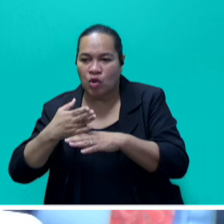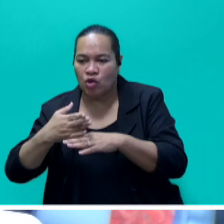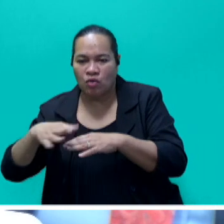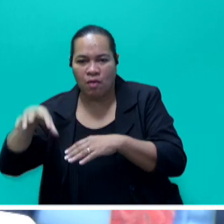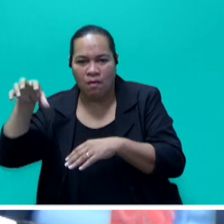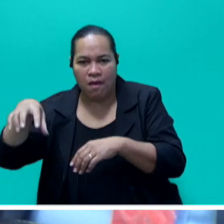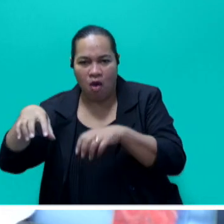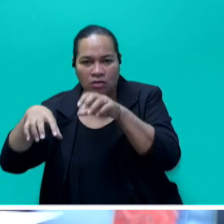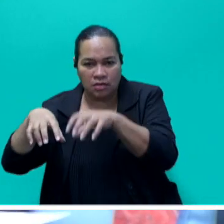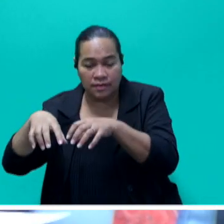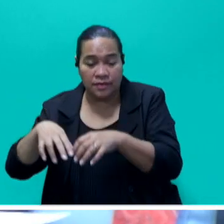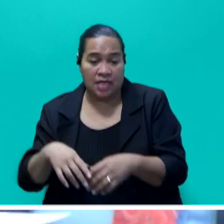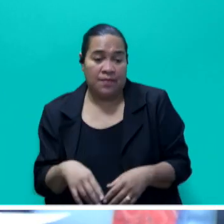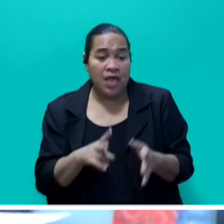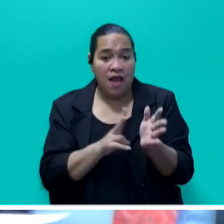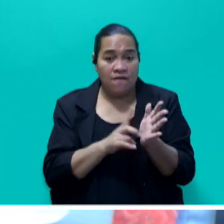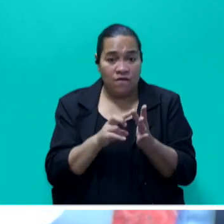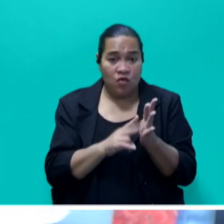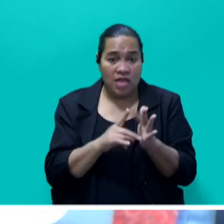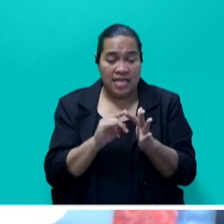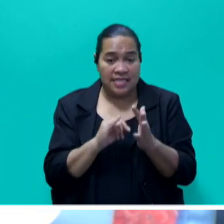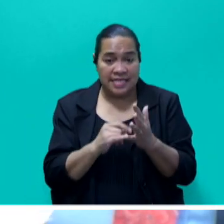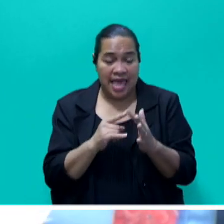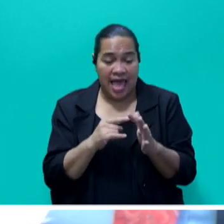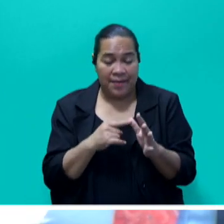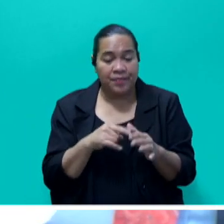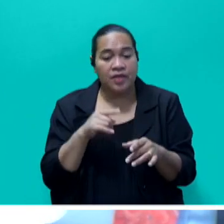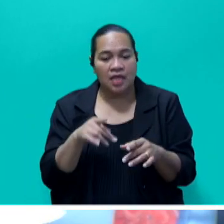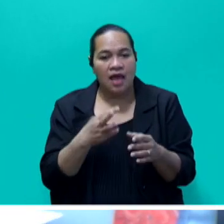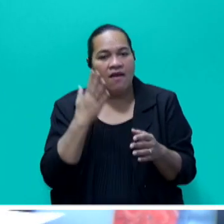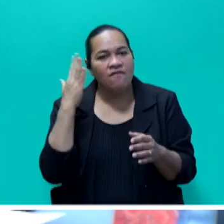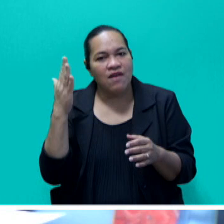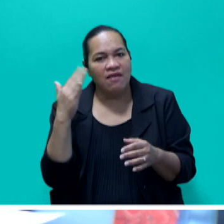blocks. Bunisea Secondary School received a grant of